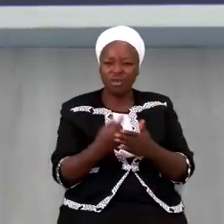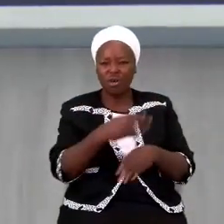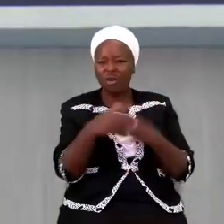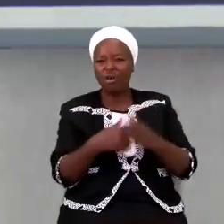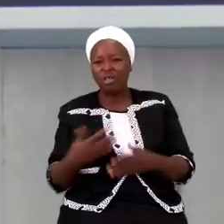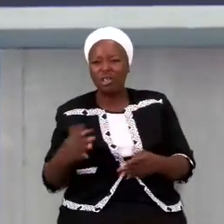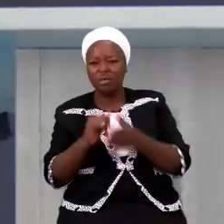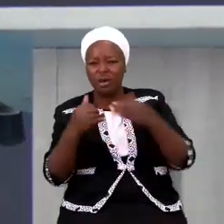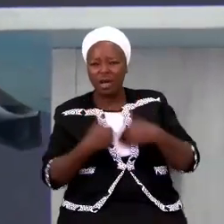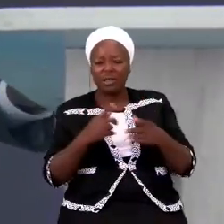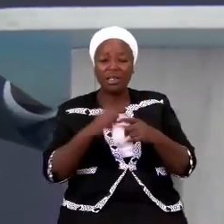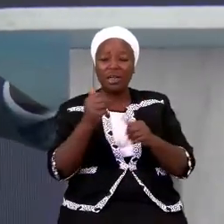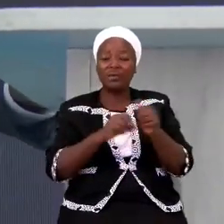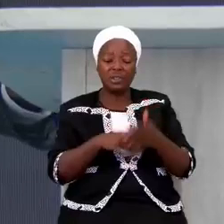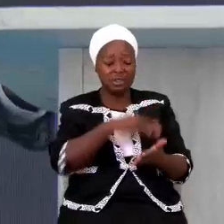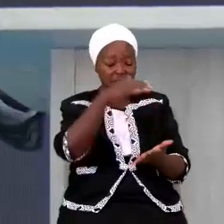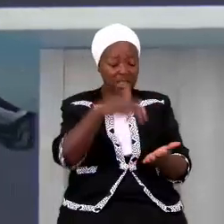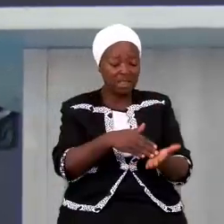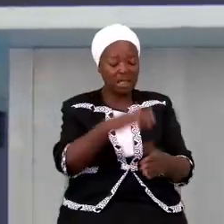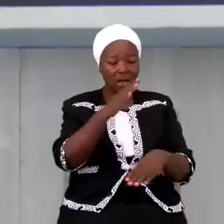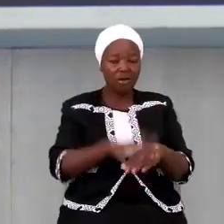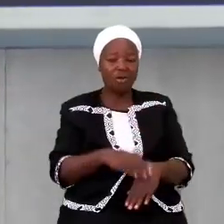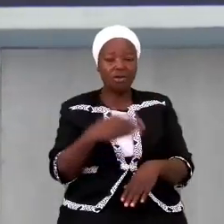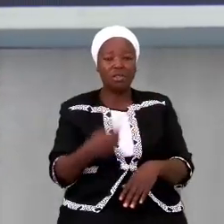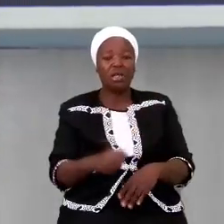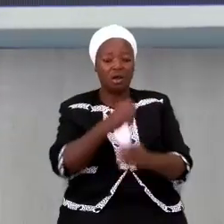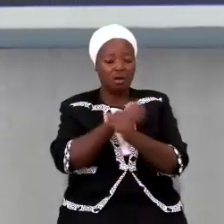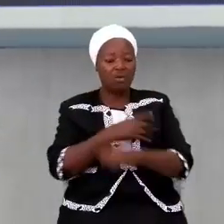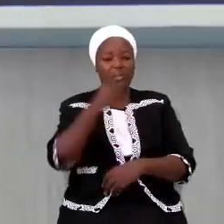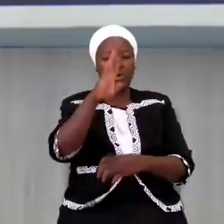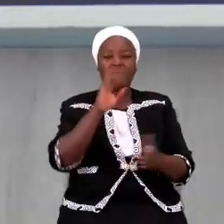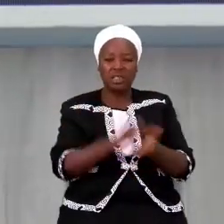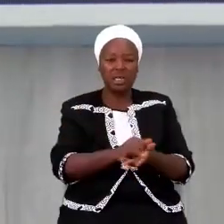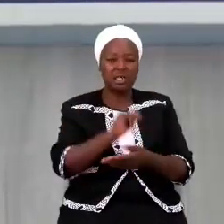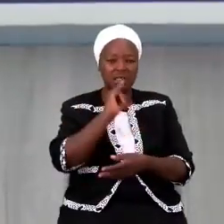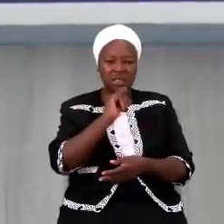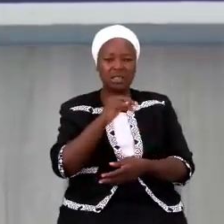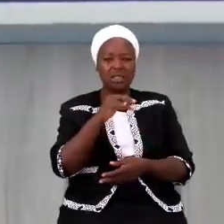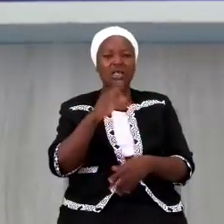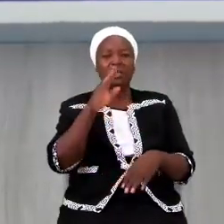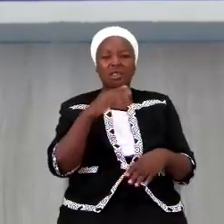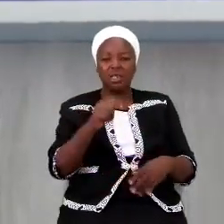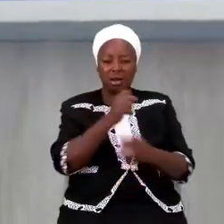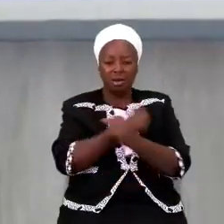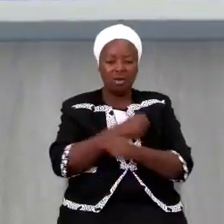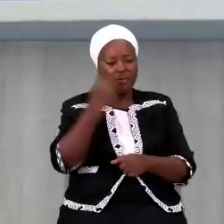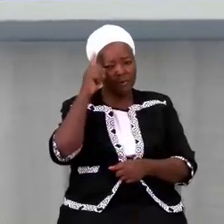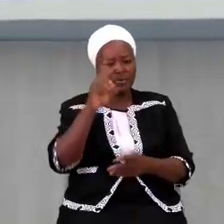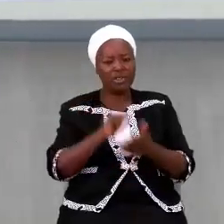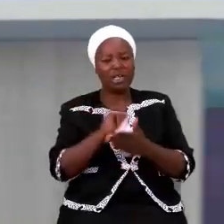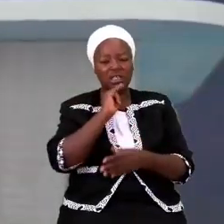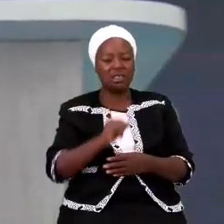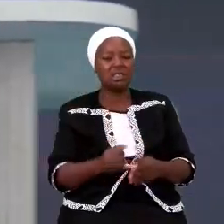is grateful to God. You save me, and in gratitude I return the love unto you.